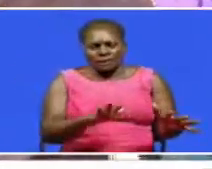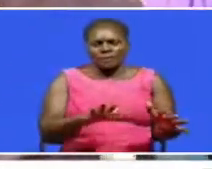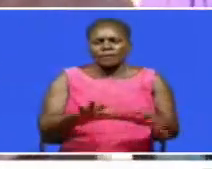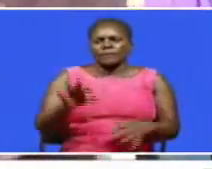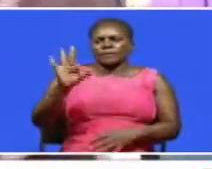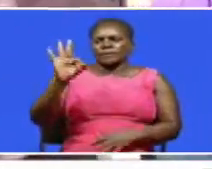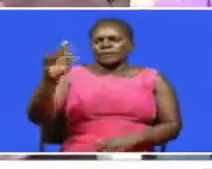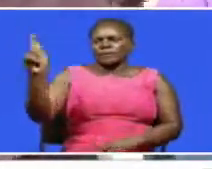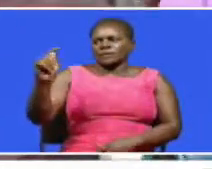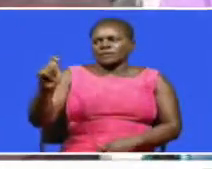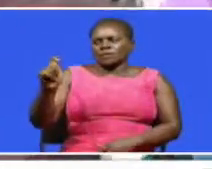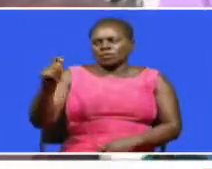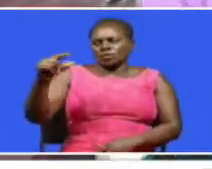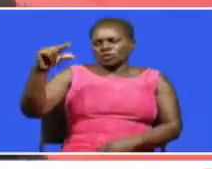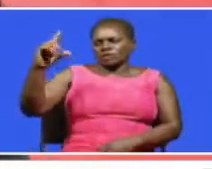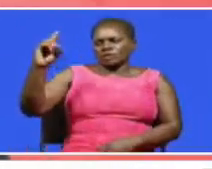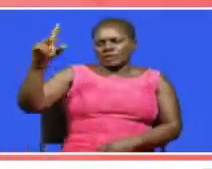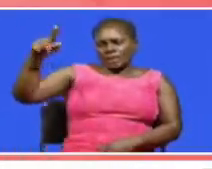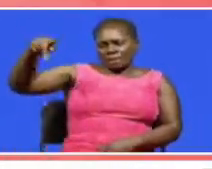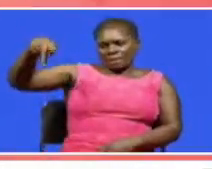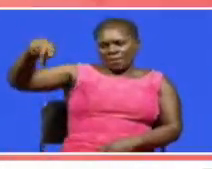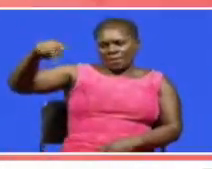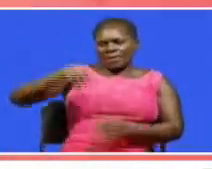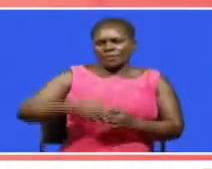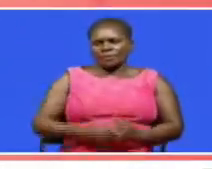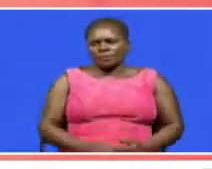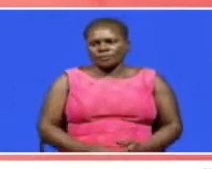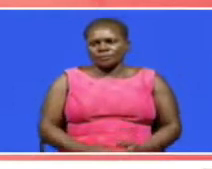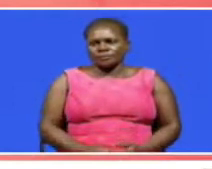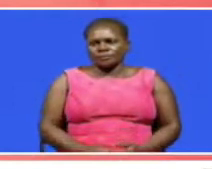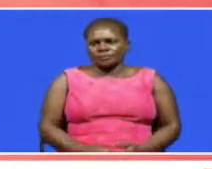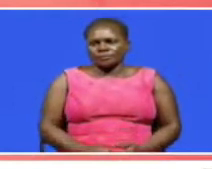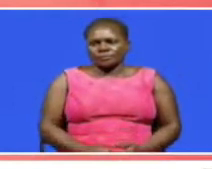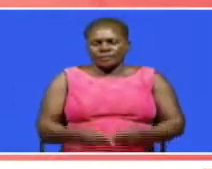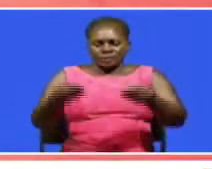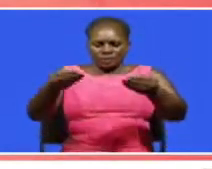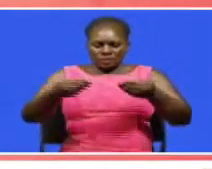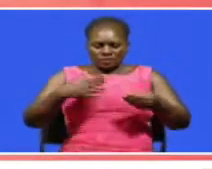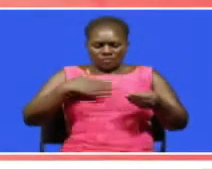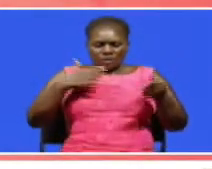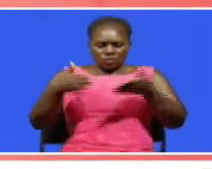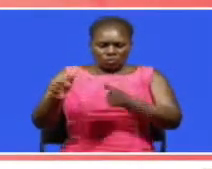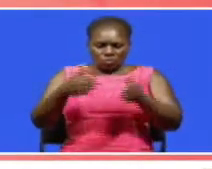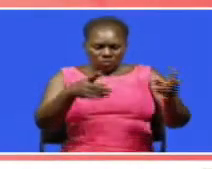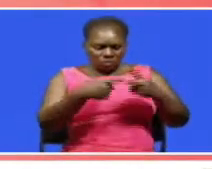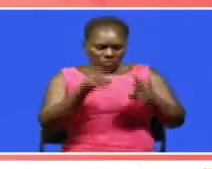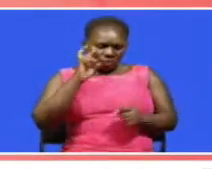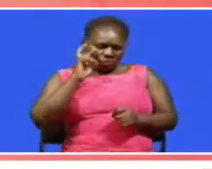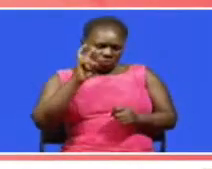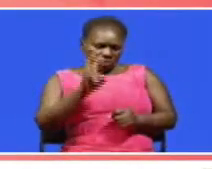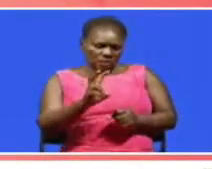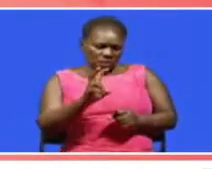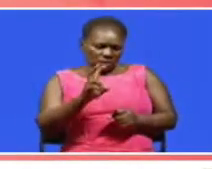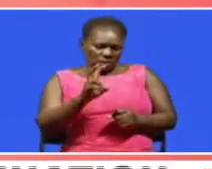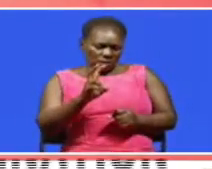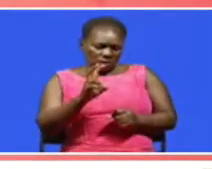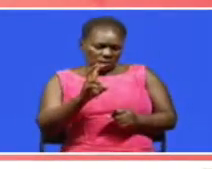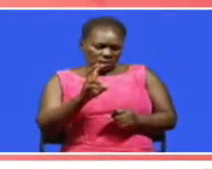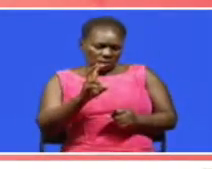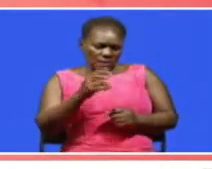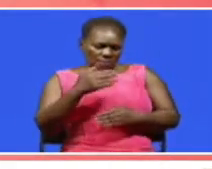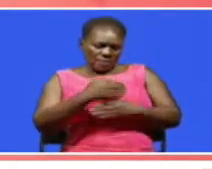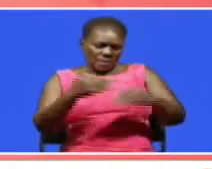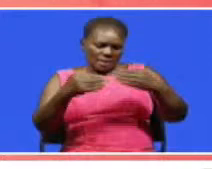$3 trillion GDP. The CFTA gives us a chance to begin looking inwards and therefore